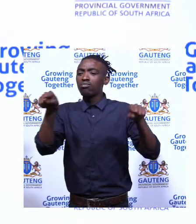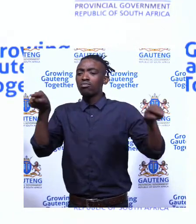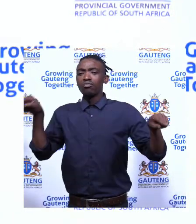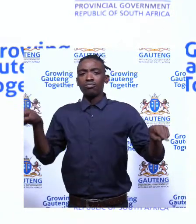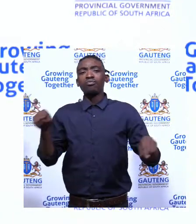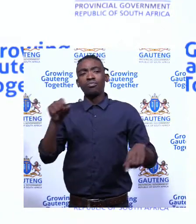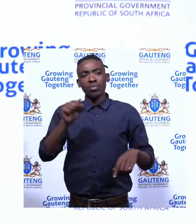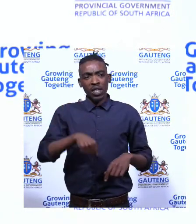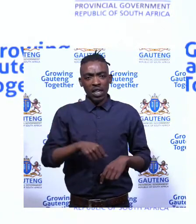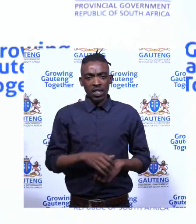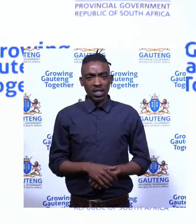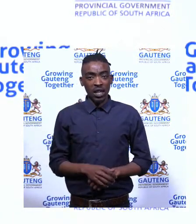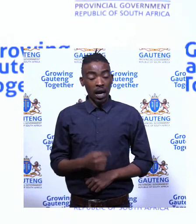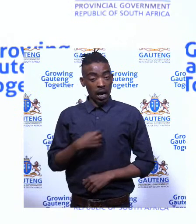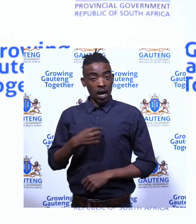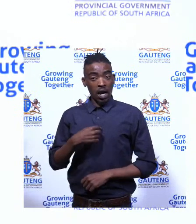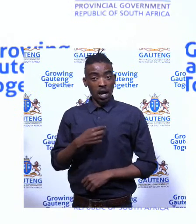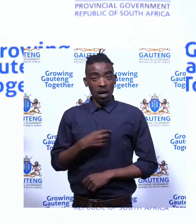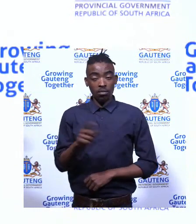to leave you with a question,